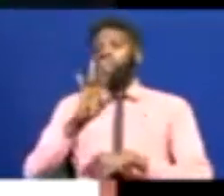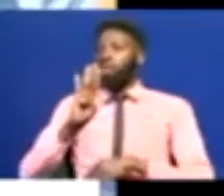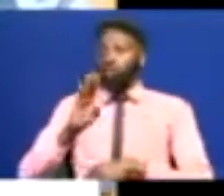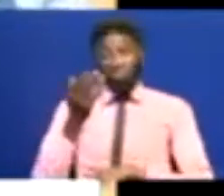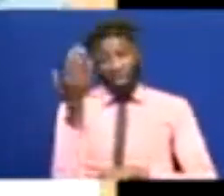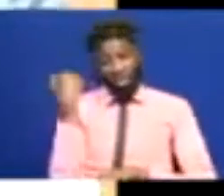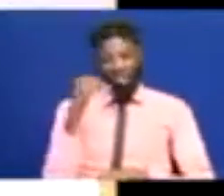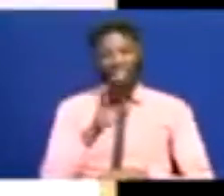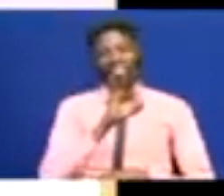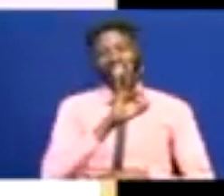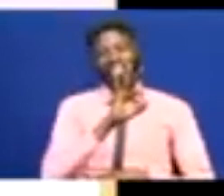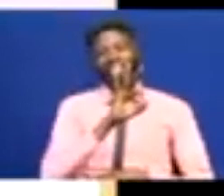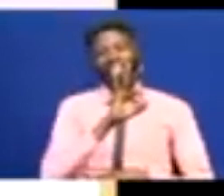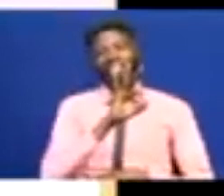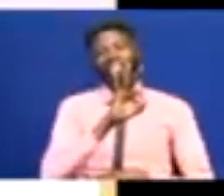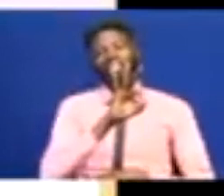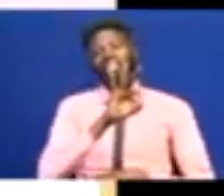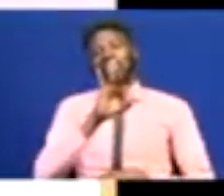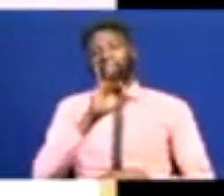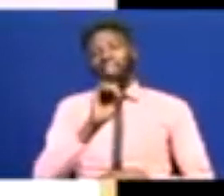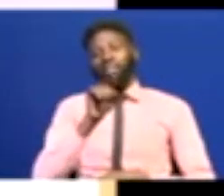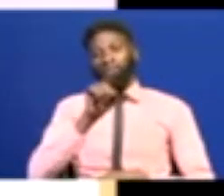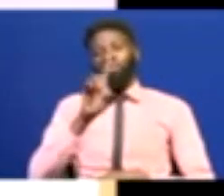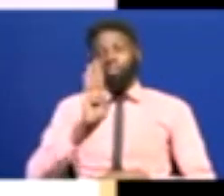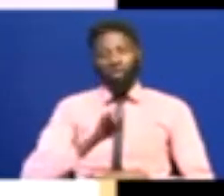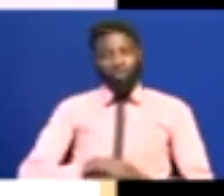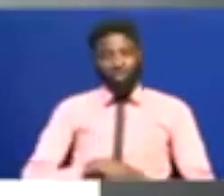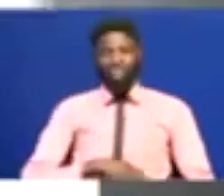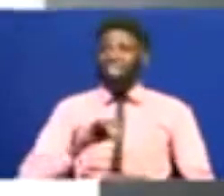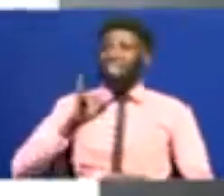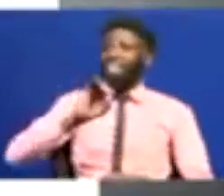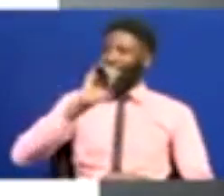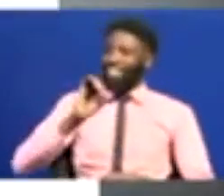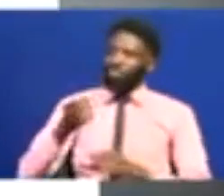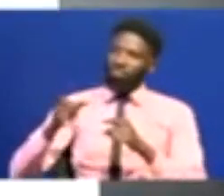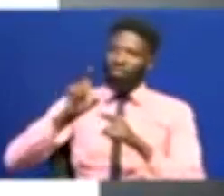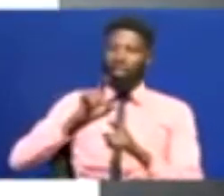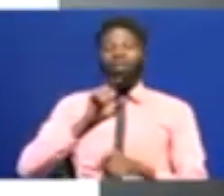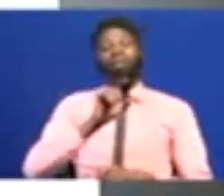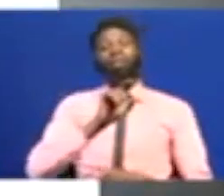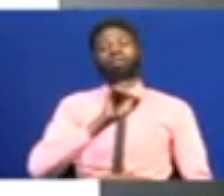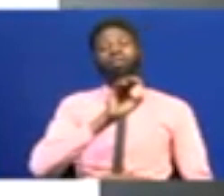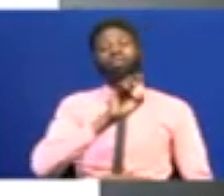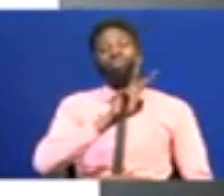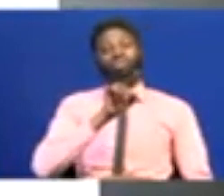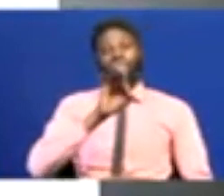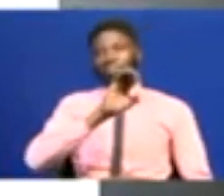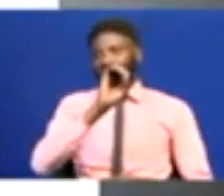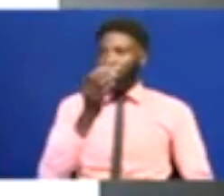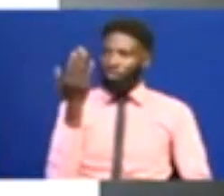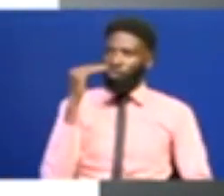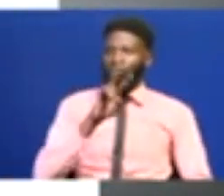330.1 billion shillings. Its net interest income grew by 2.3% from 21.1 billion